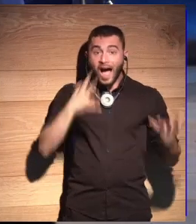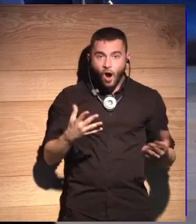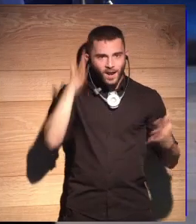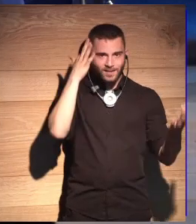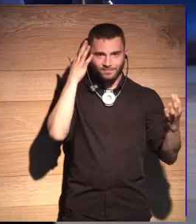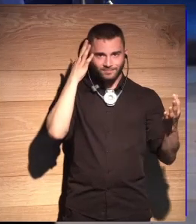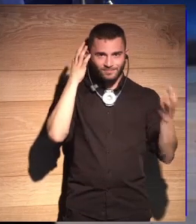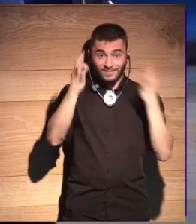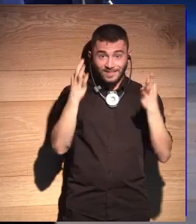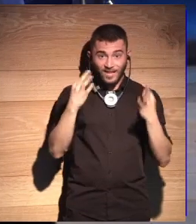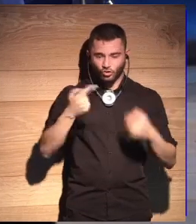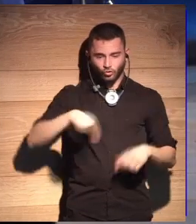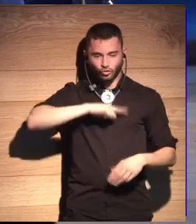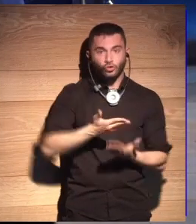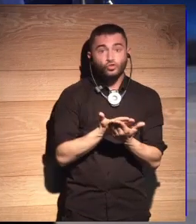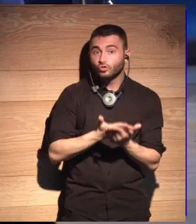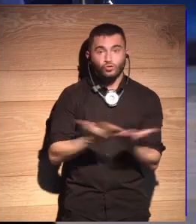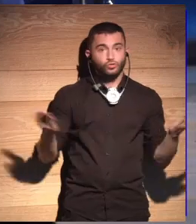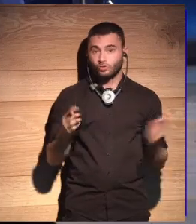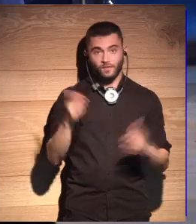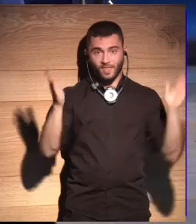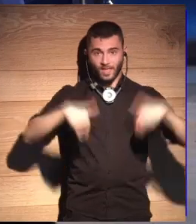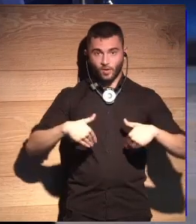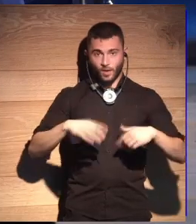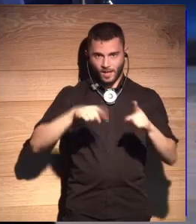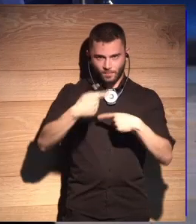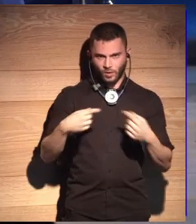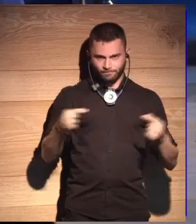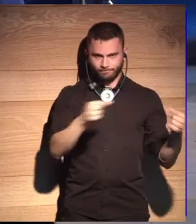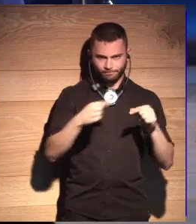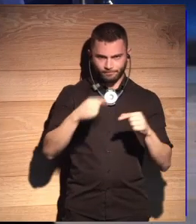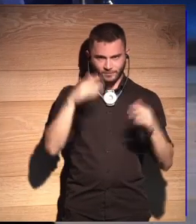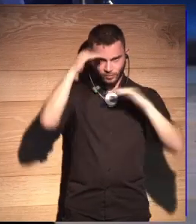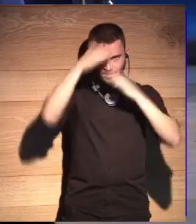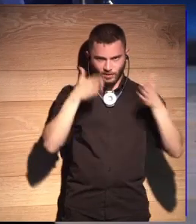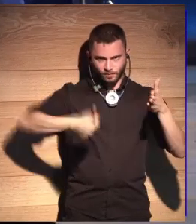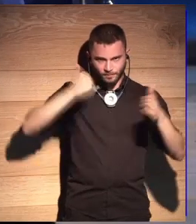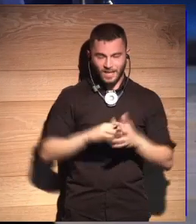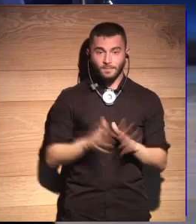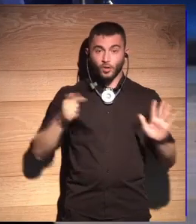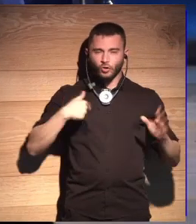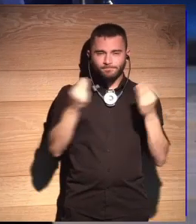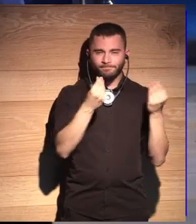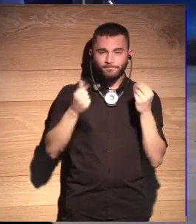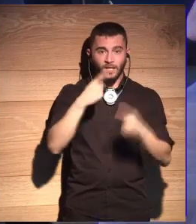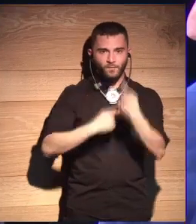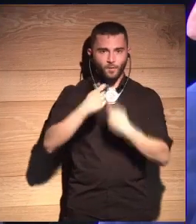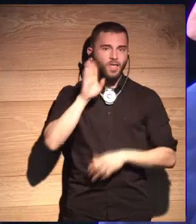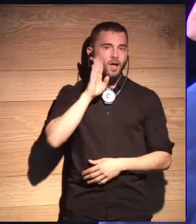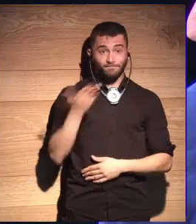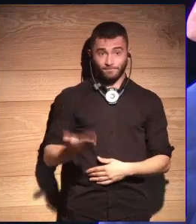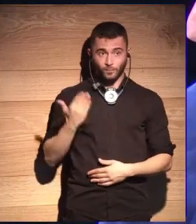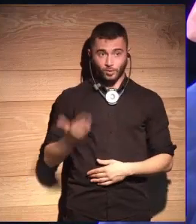us. Now we distrust them for many reasons that we can discuss at length now. But I have the impression that